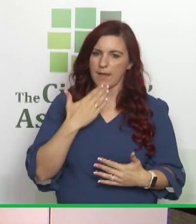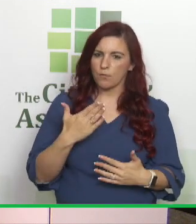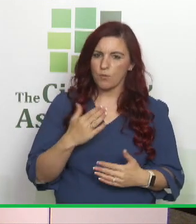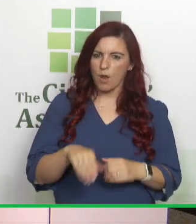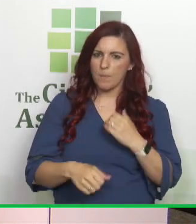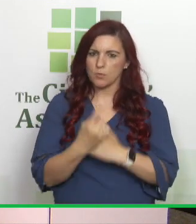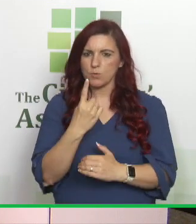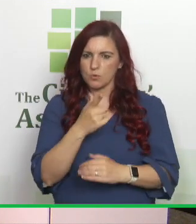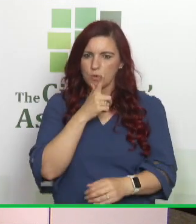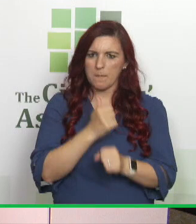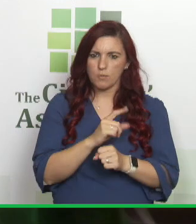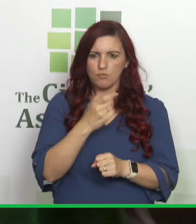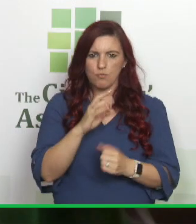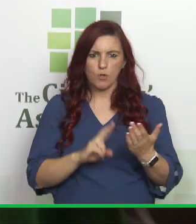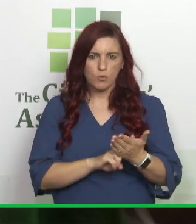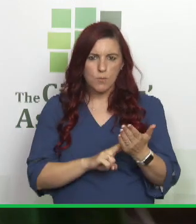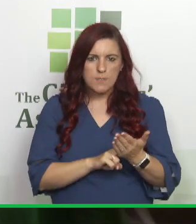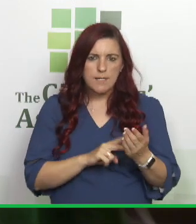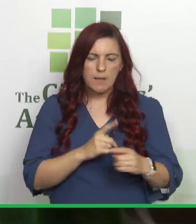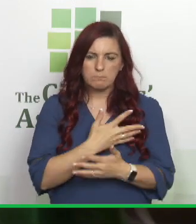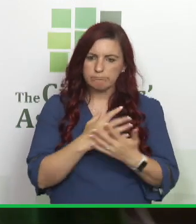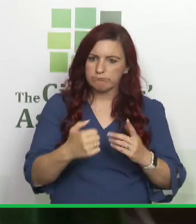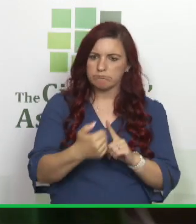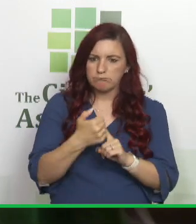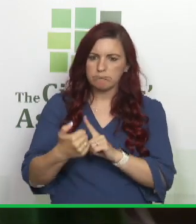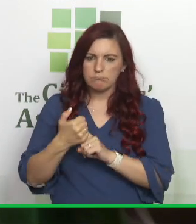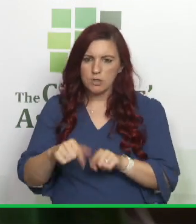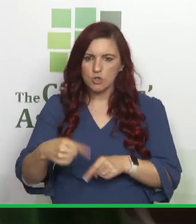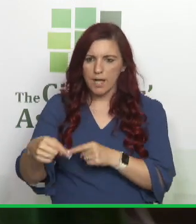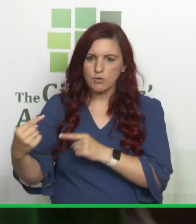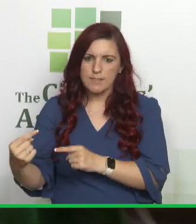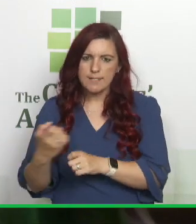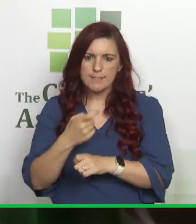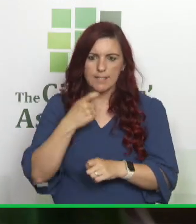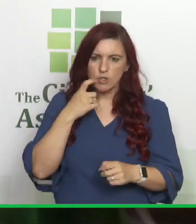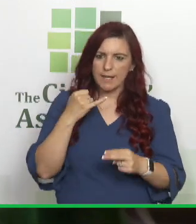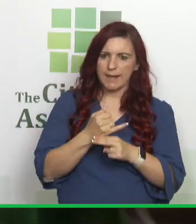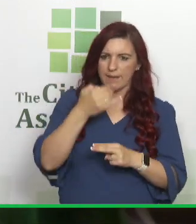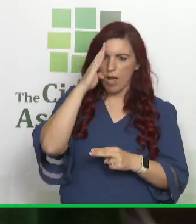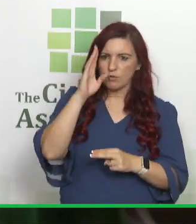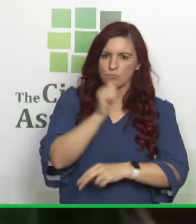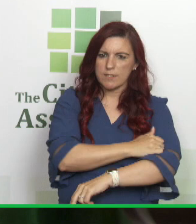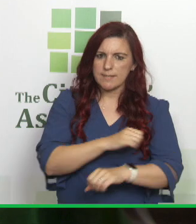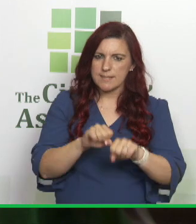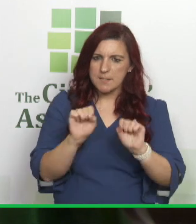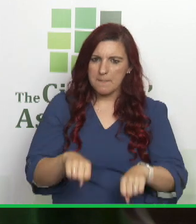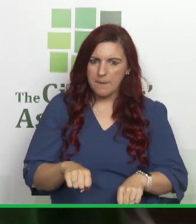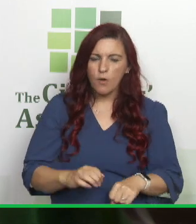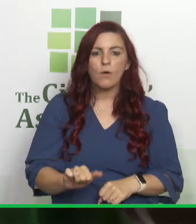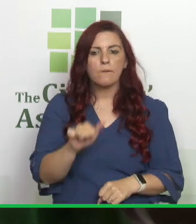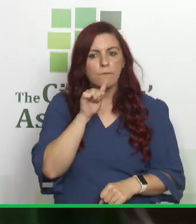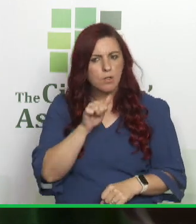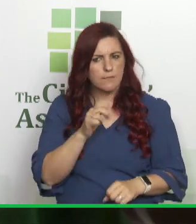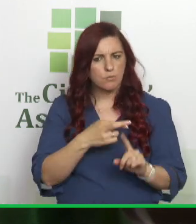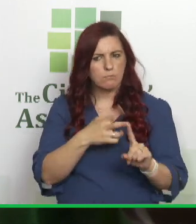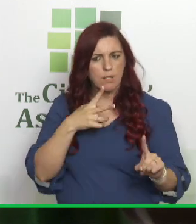address the issue of drug use and the significant challenges that addiction creates for the Irish Prison Service. I would like to start by acknowledging